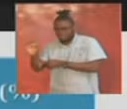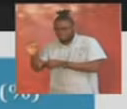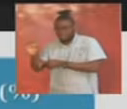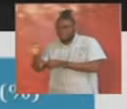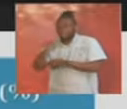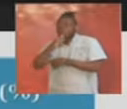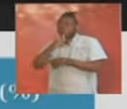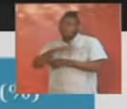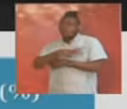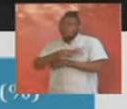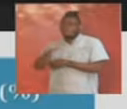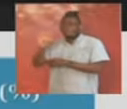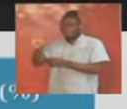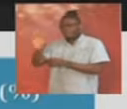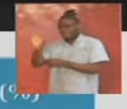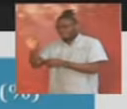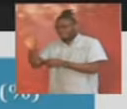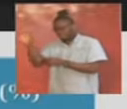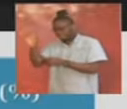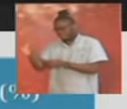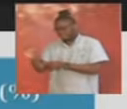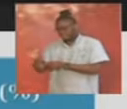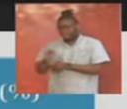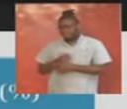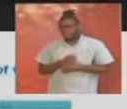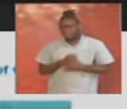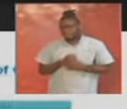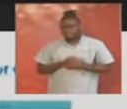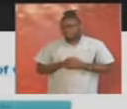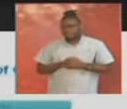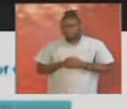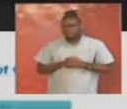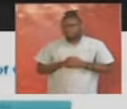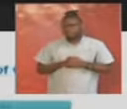49% of our cases being females. Next slide.